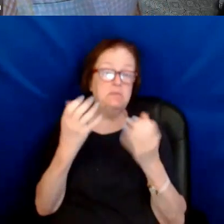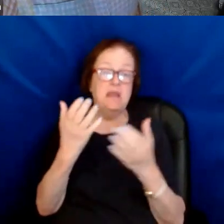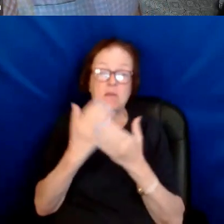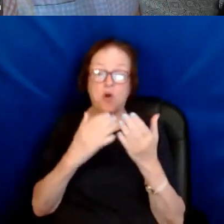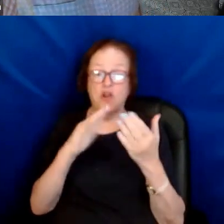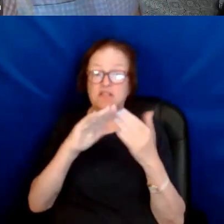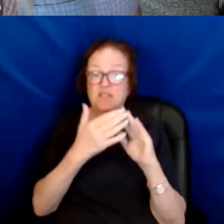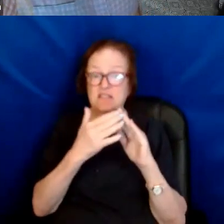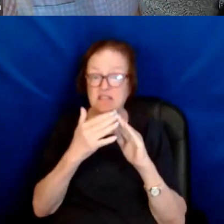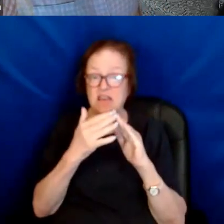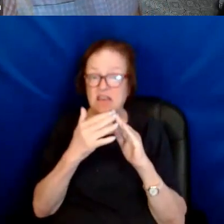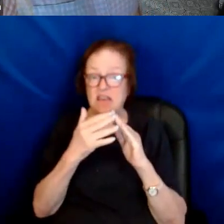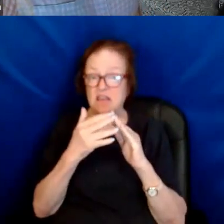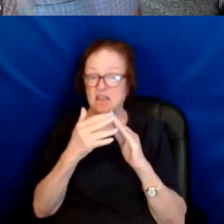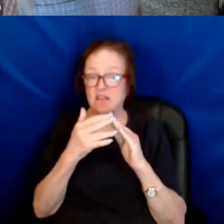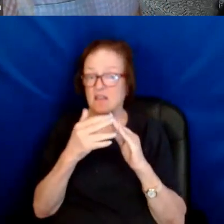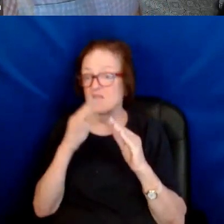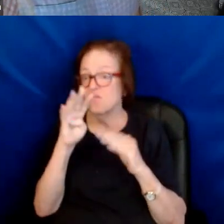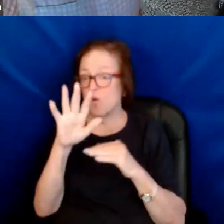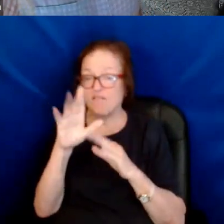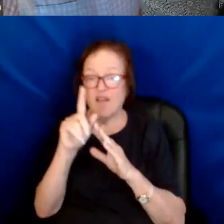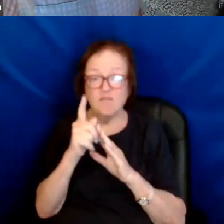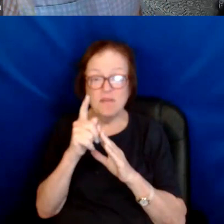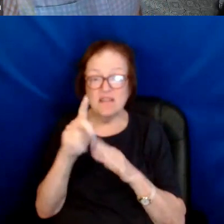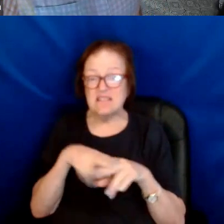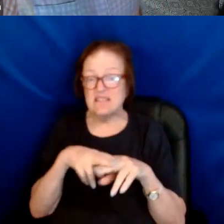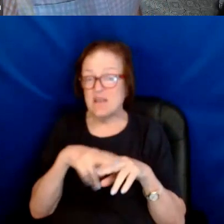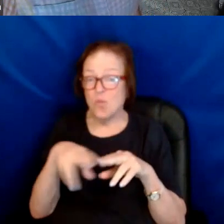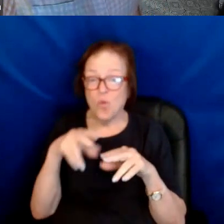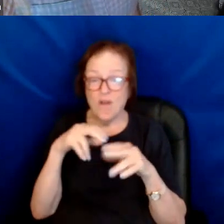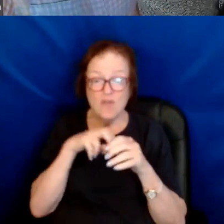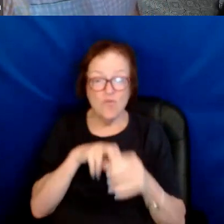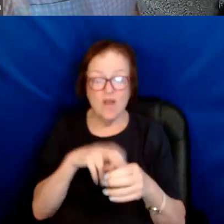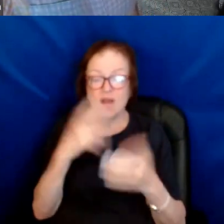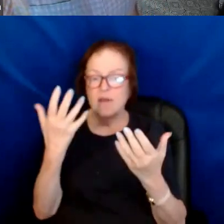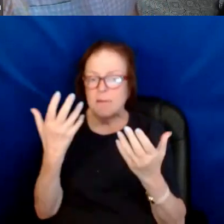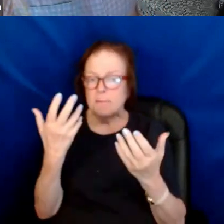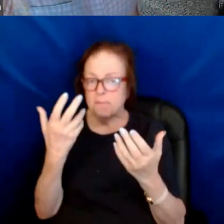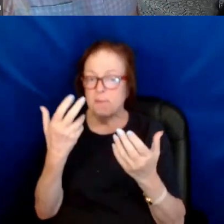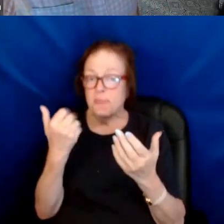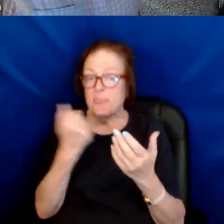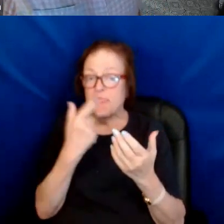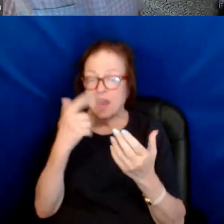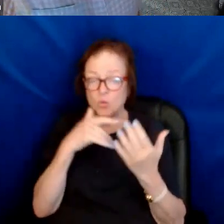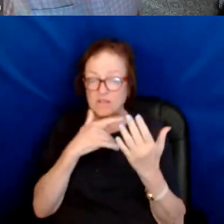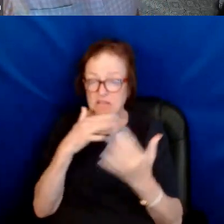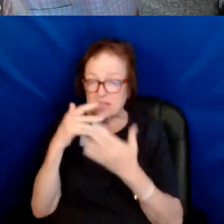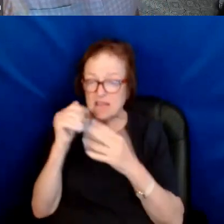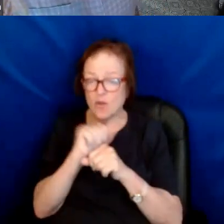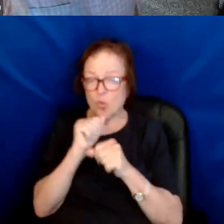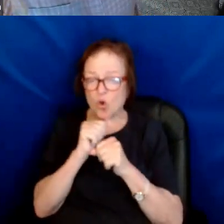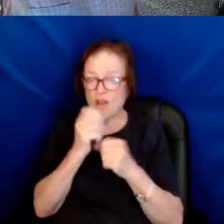city on a 45-minute subway ride. Has anybody started to do some work integrating